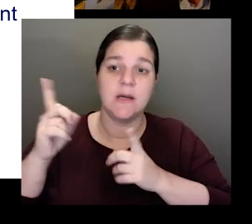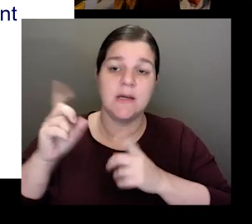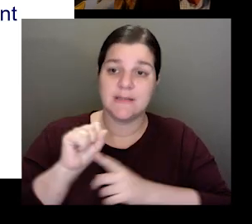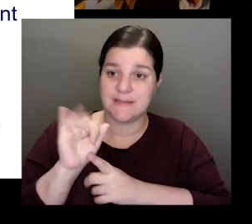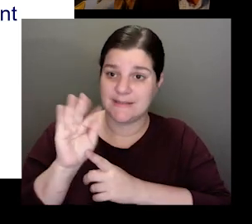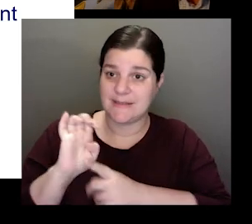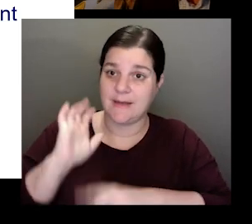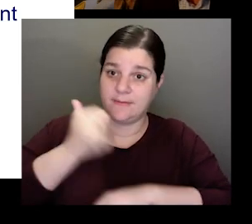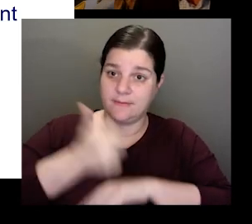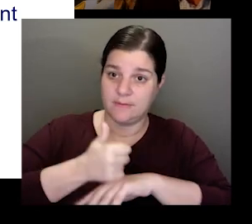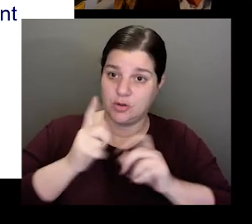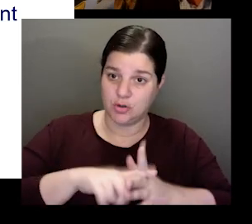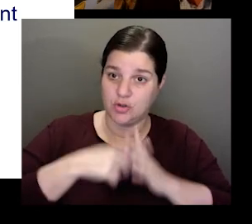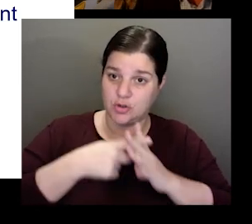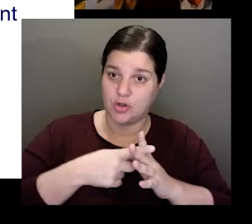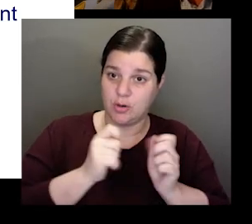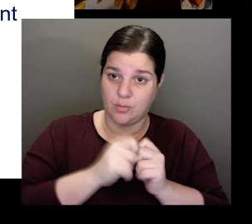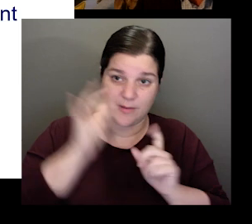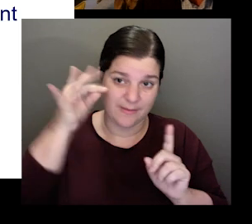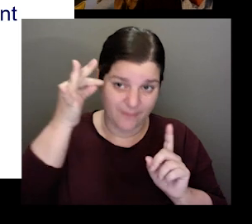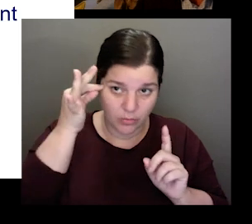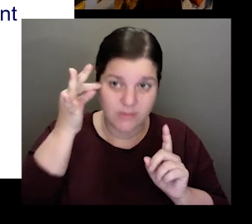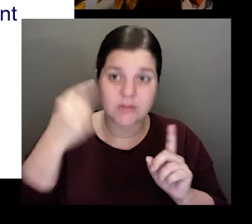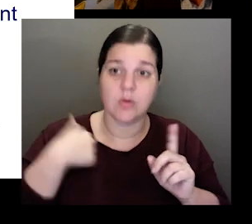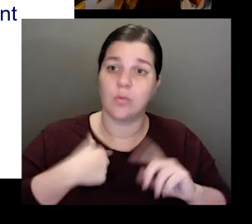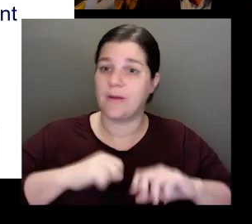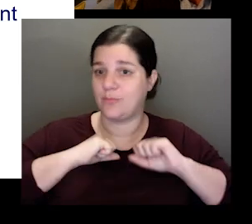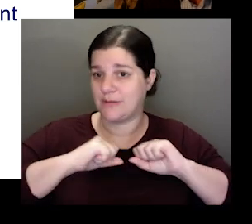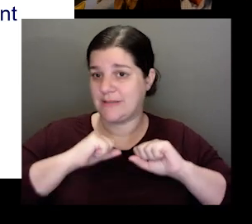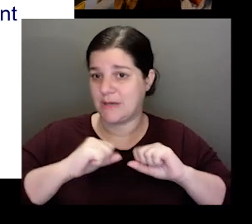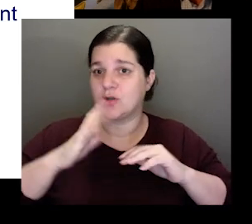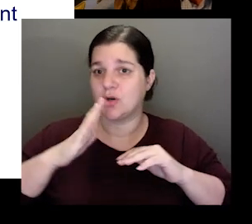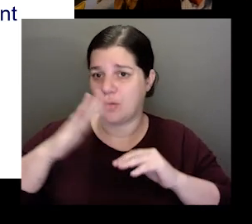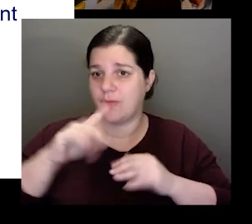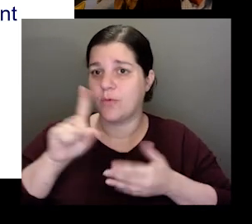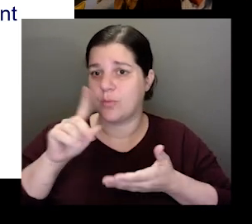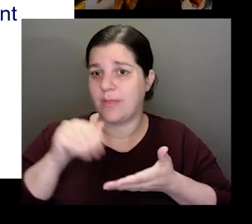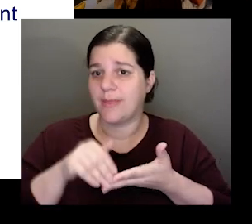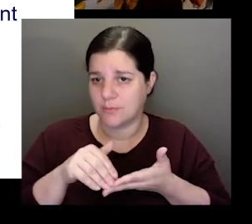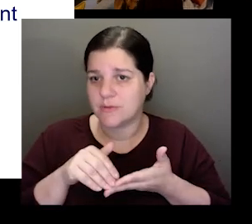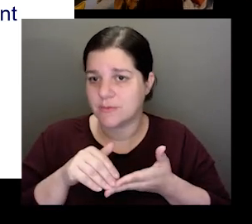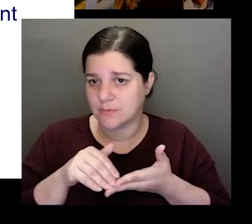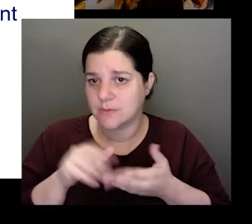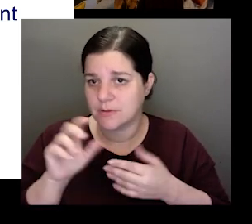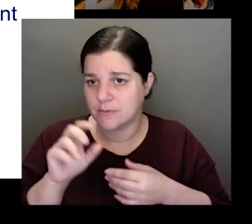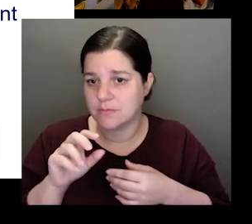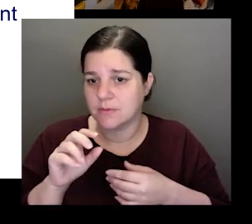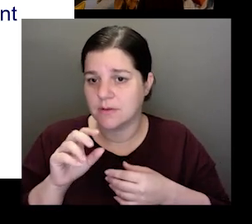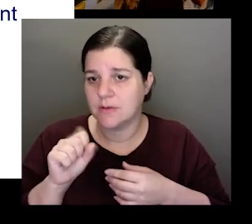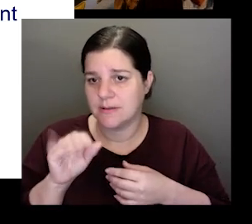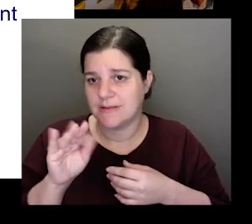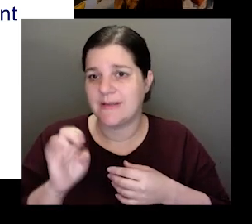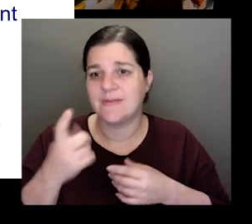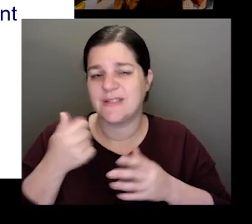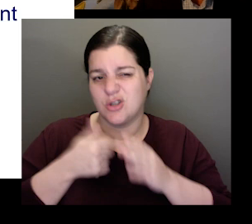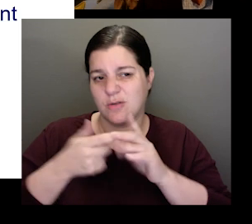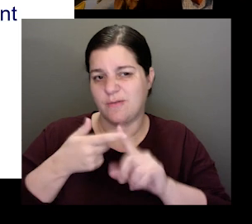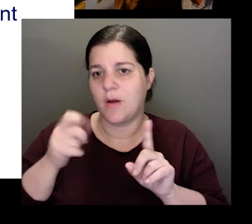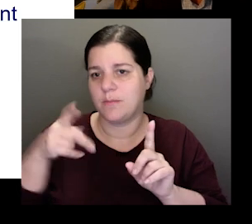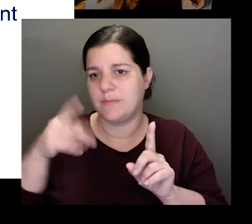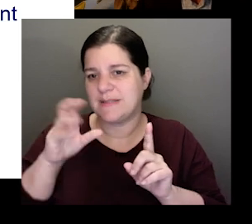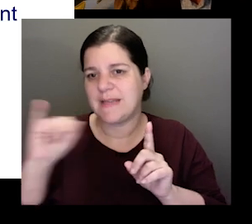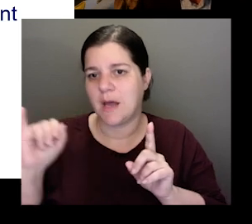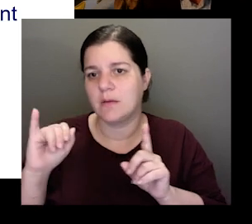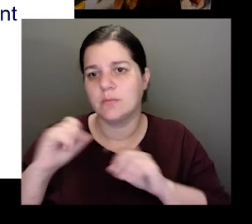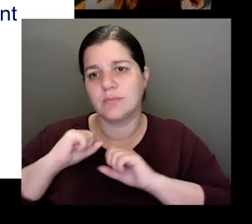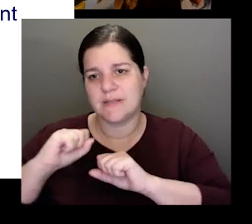the federals, we have actually protected over 1,000 of the SAFEs for PCI protections. So very